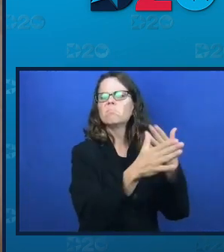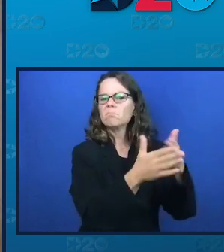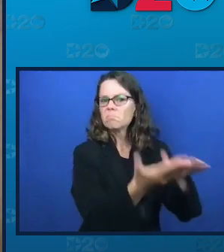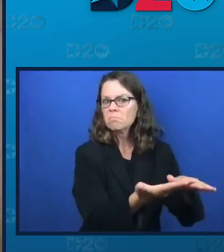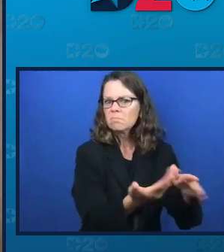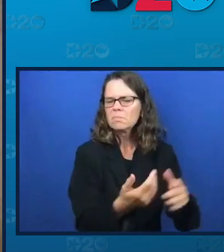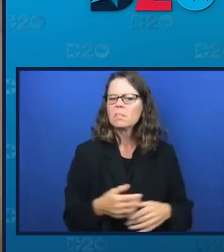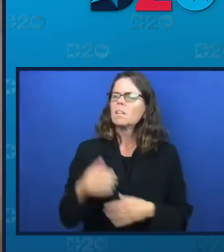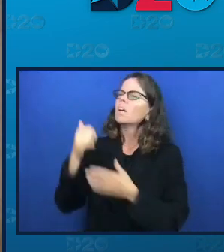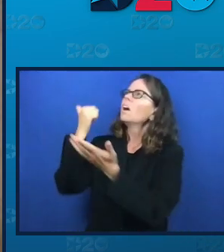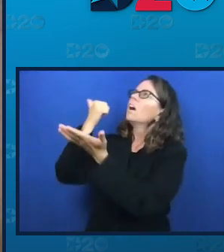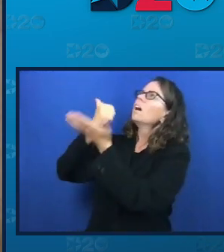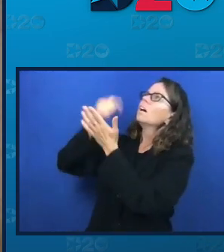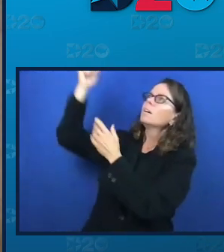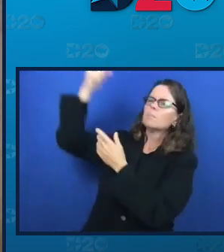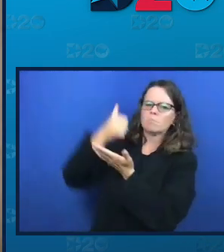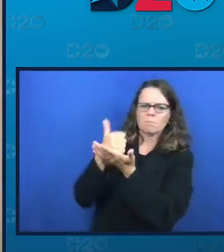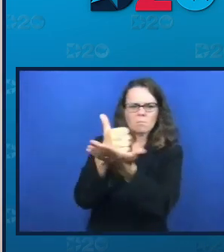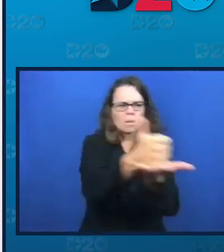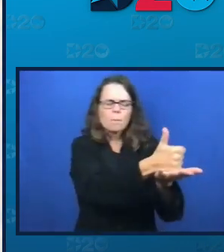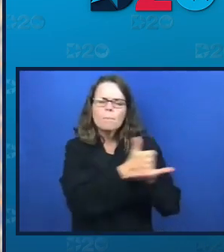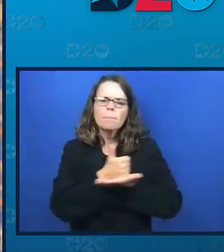are welcome. Amen.